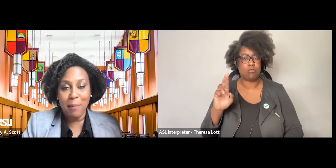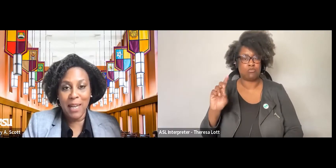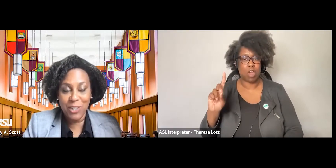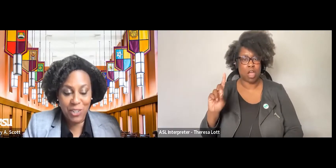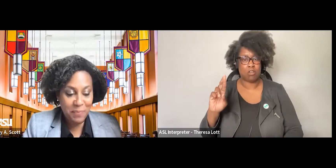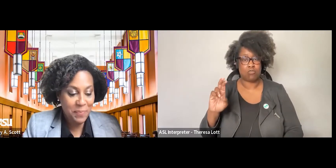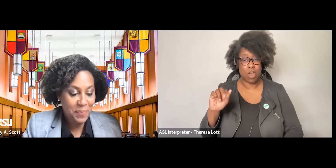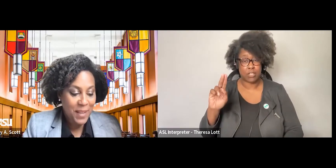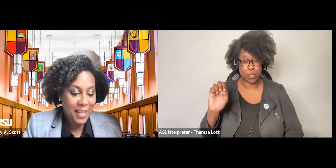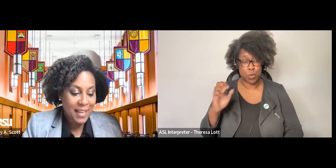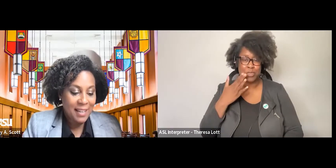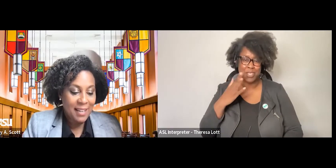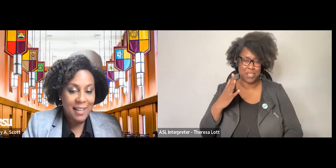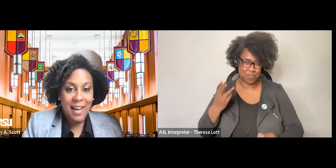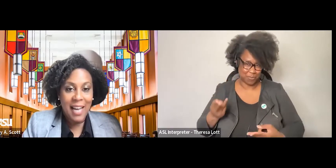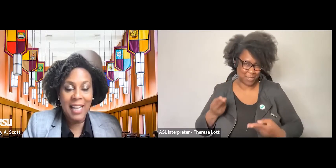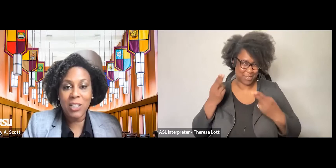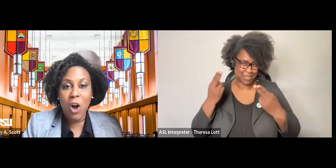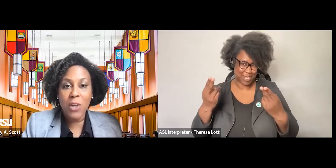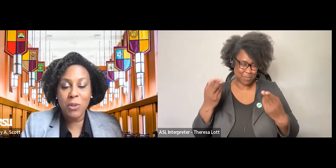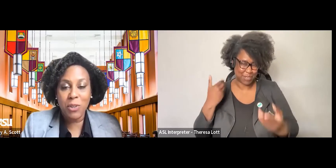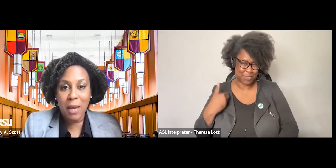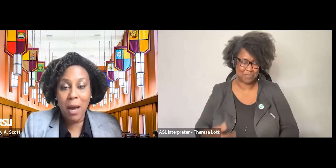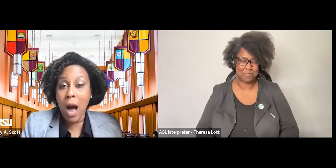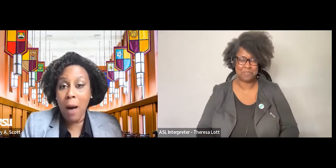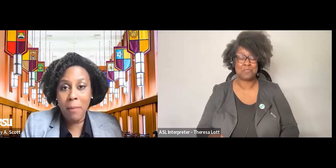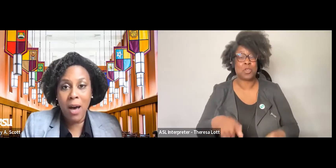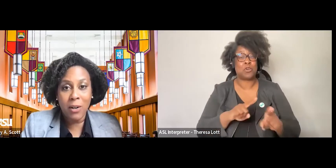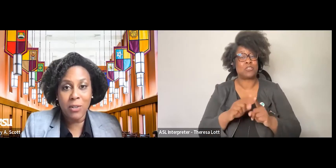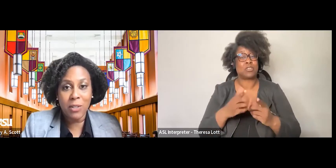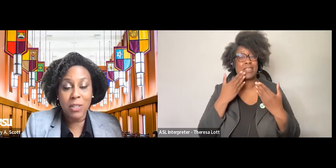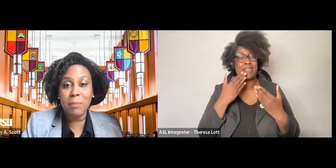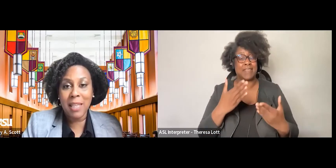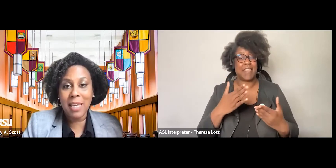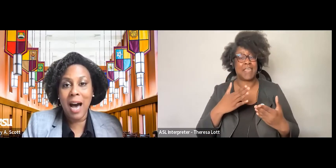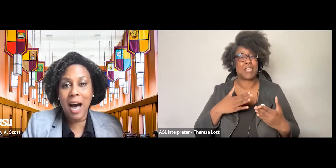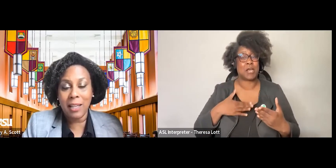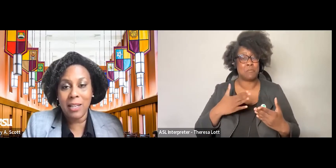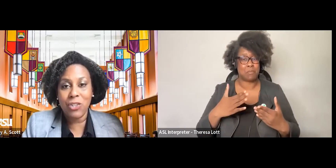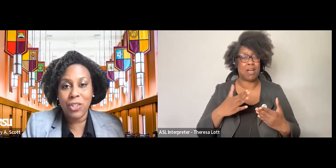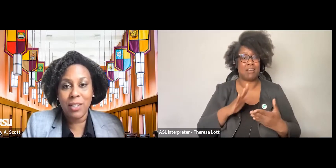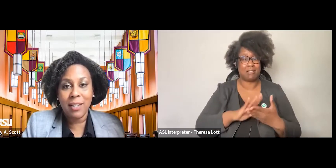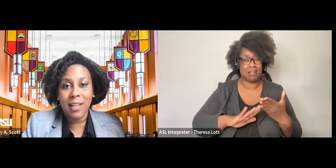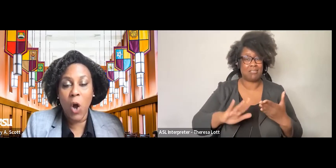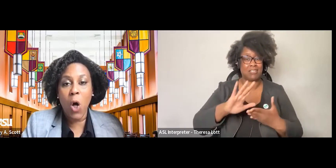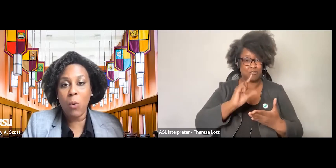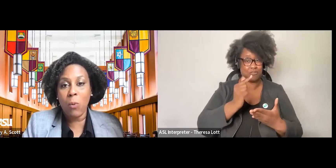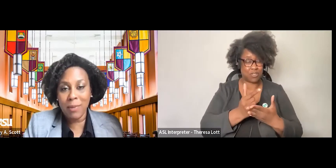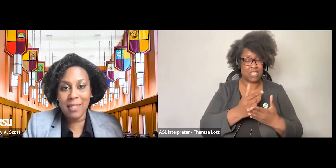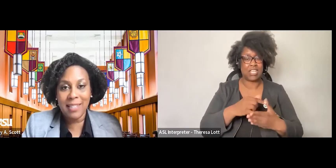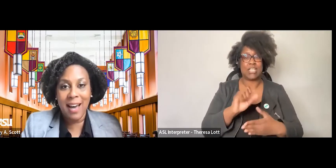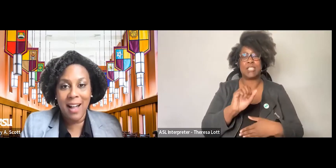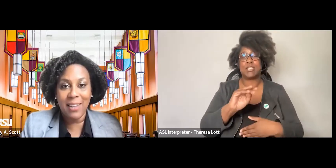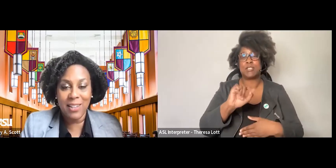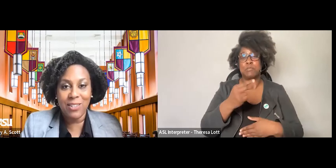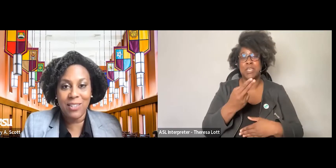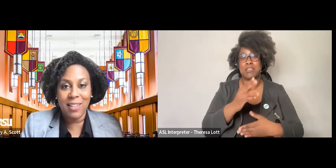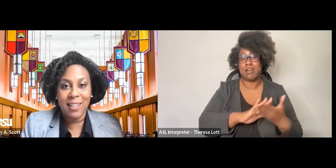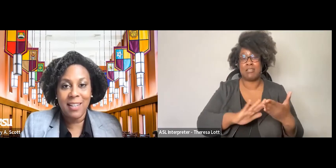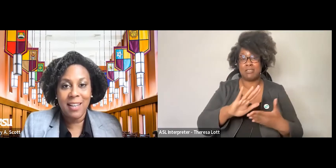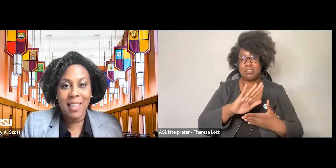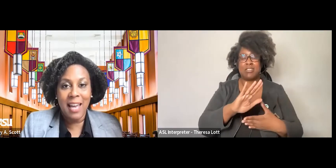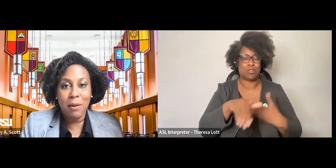the nomination. I'd like to also thank my alma maters, Smith College, an all-women's